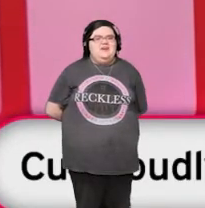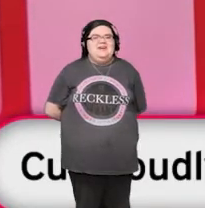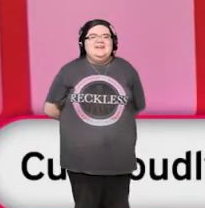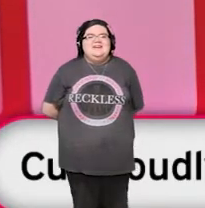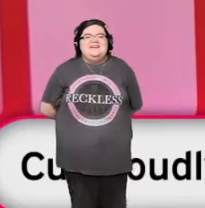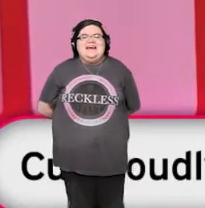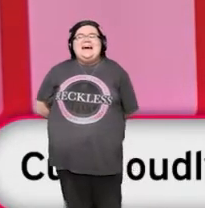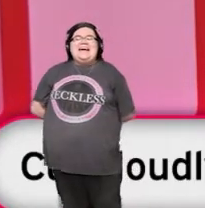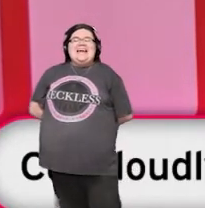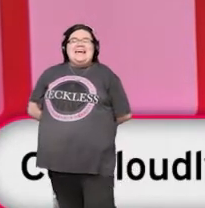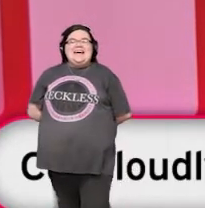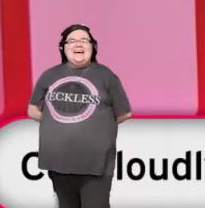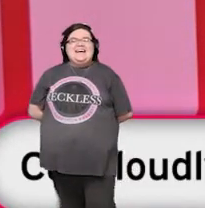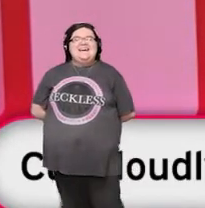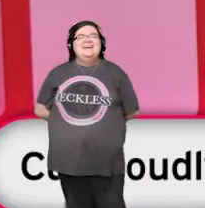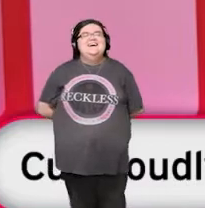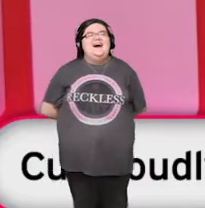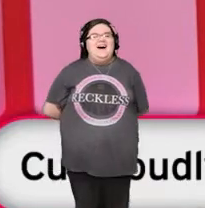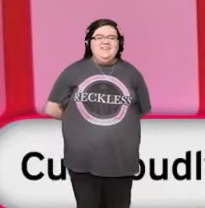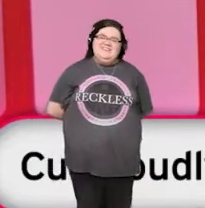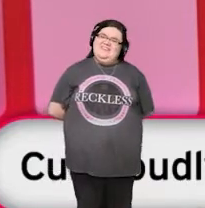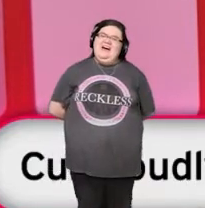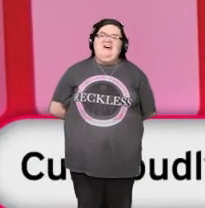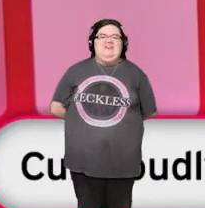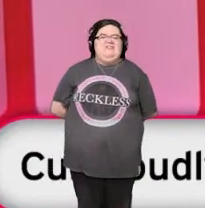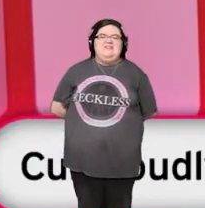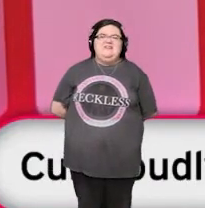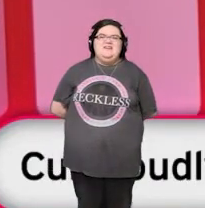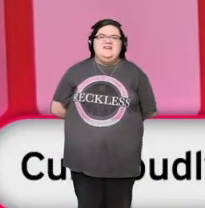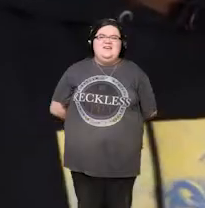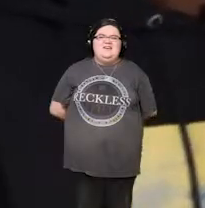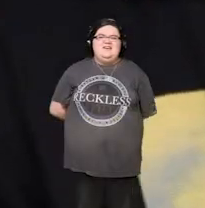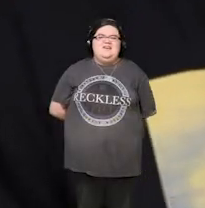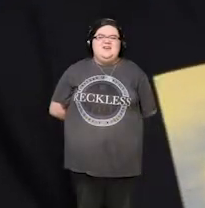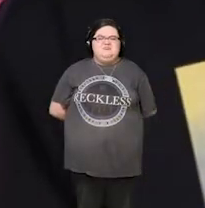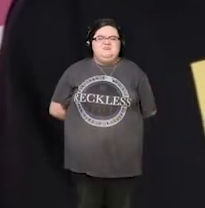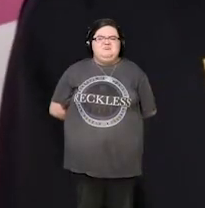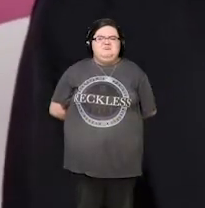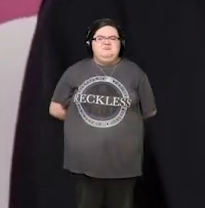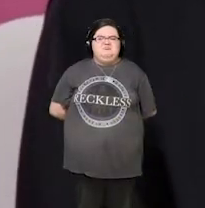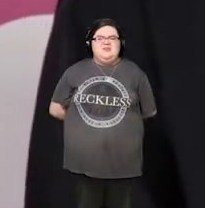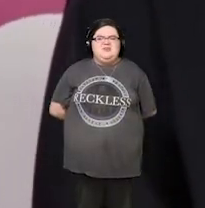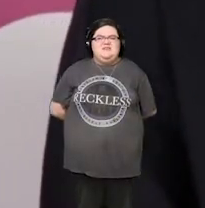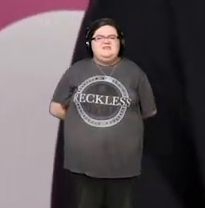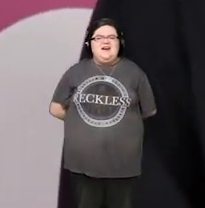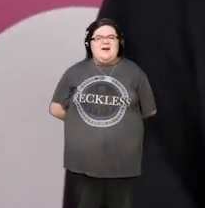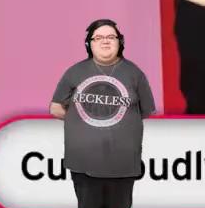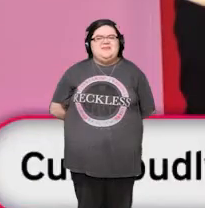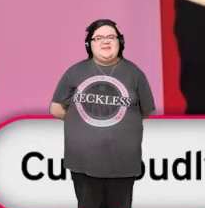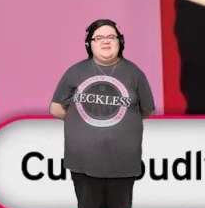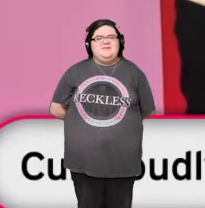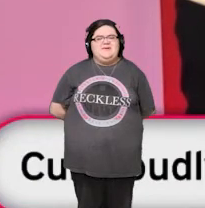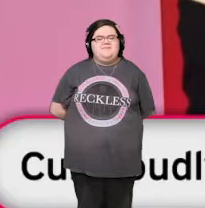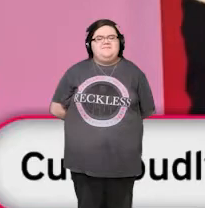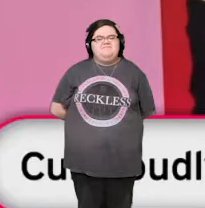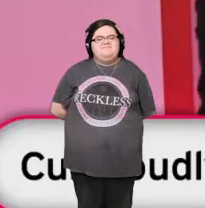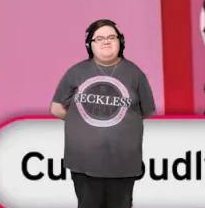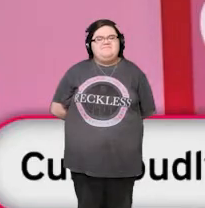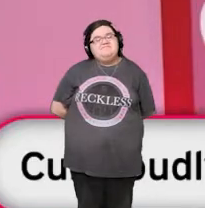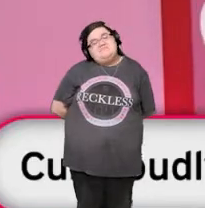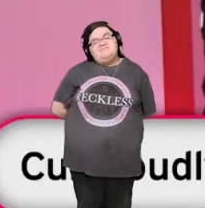Okay, yeah, I saw the smoke come out of his mouth. Is that cold? It's cold in here, it's cold. I don't know. Yeah. It has to be fart loudly. Fart loudly, that's sure. That's what I'm thinking, yeah.